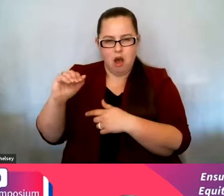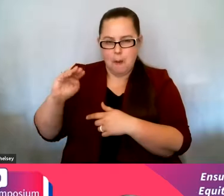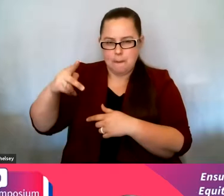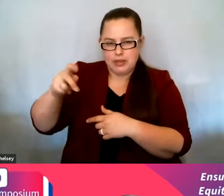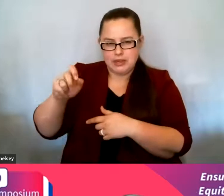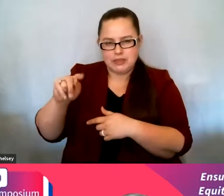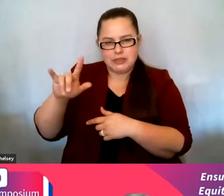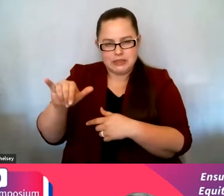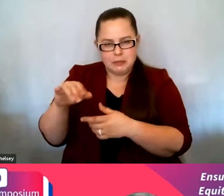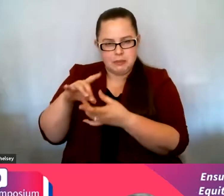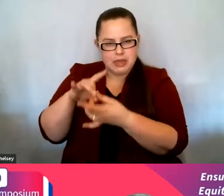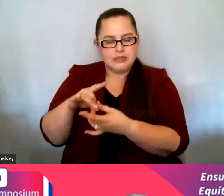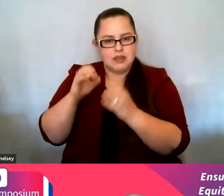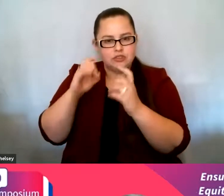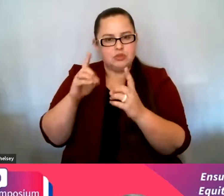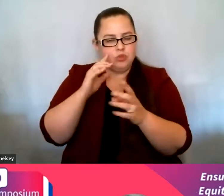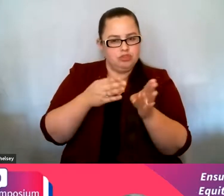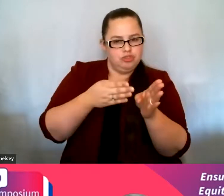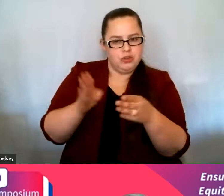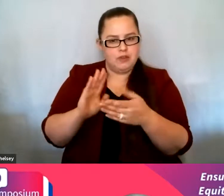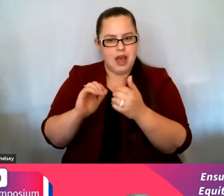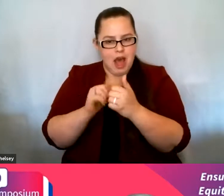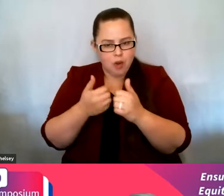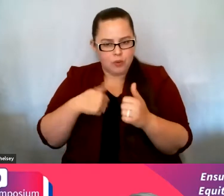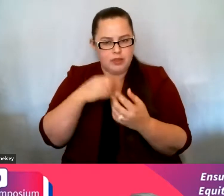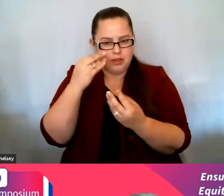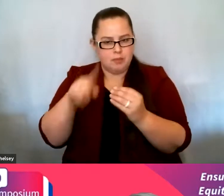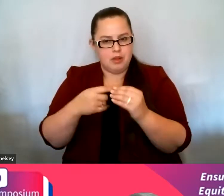shift us in the way we think about teaching and learning in general.